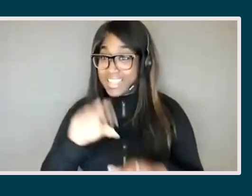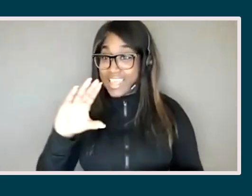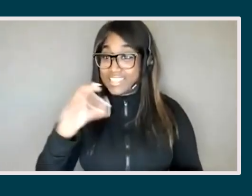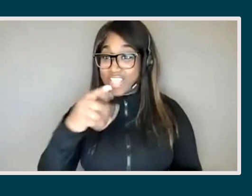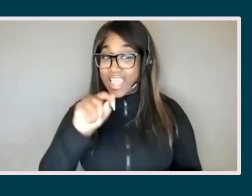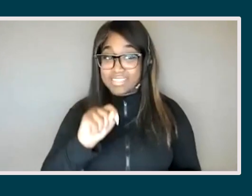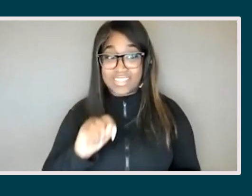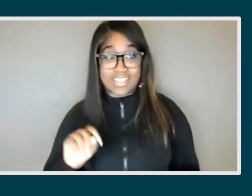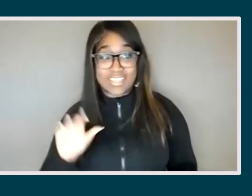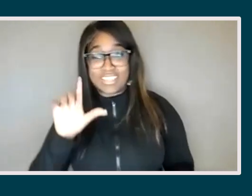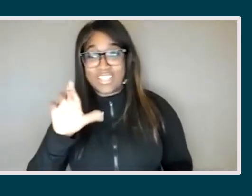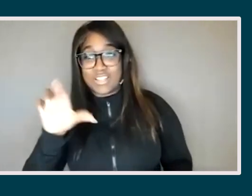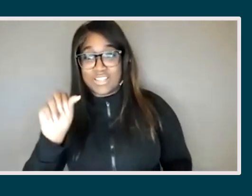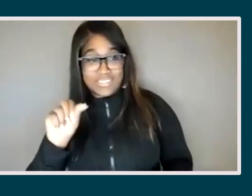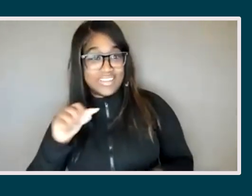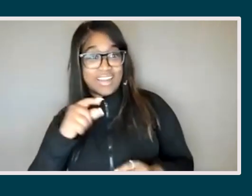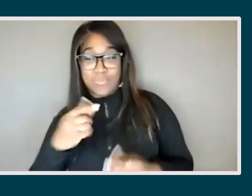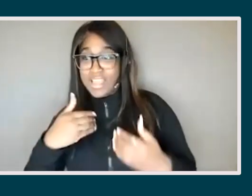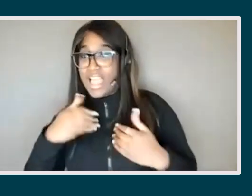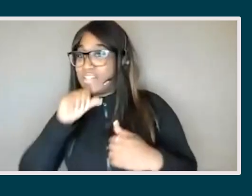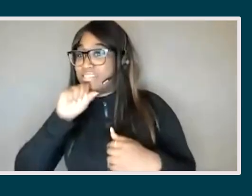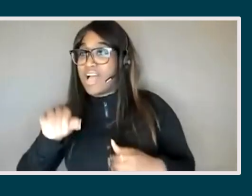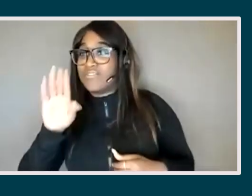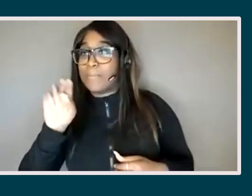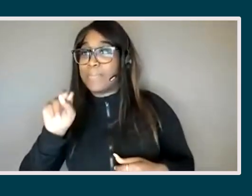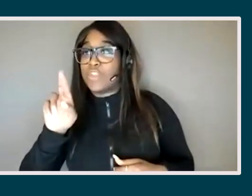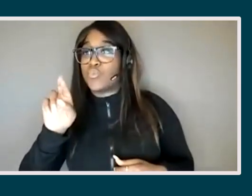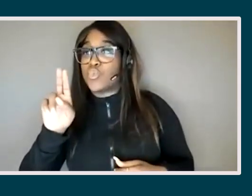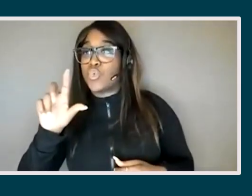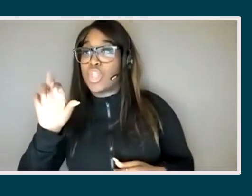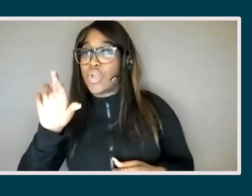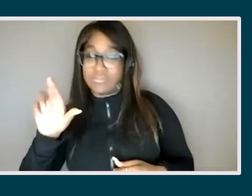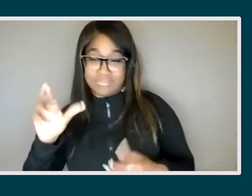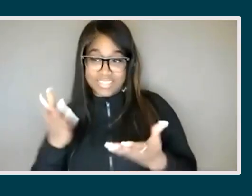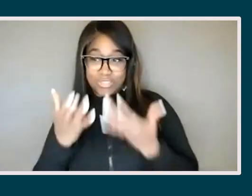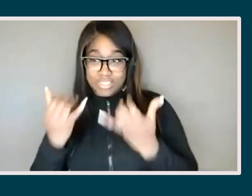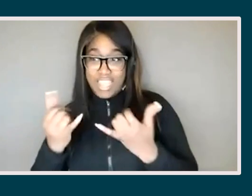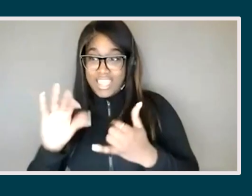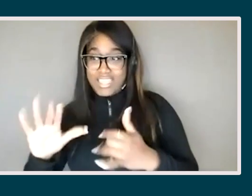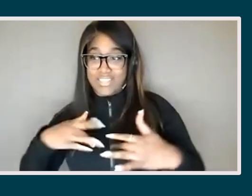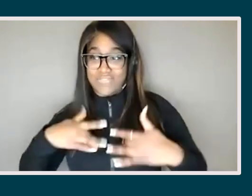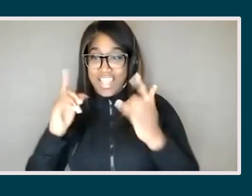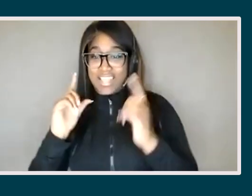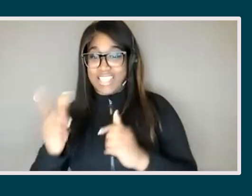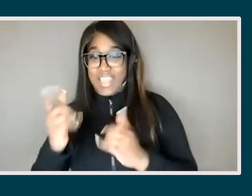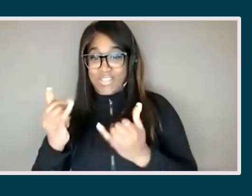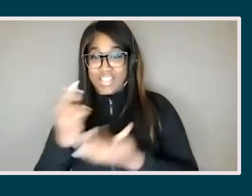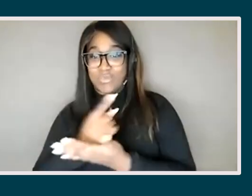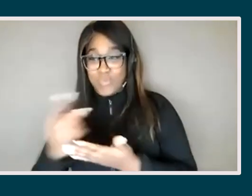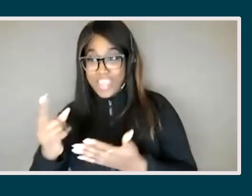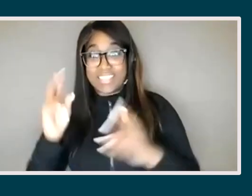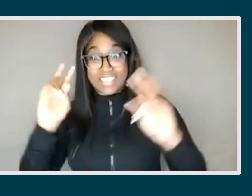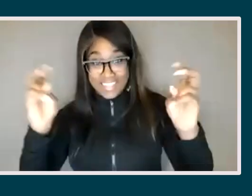love Ben Ruler, who's here today. His event later this week is actually a conversation with white dudes.